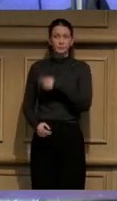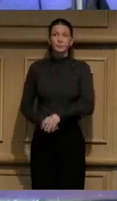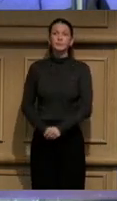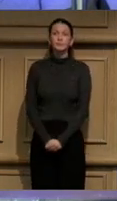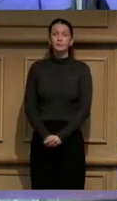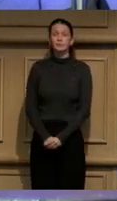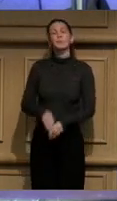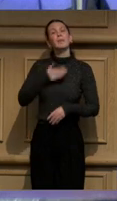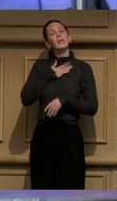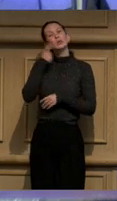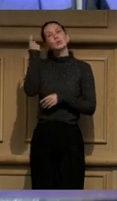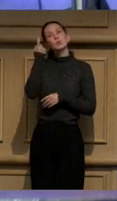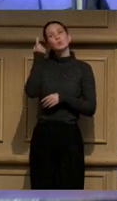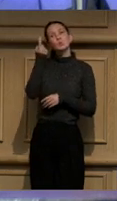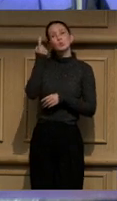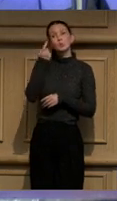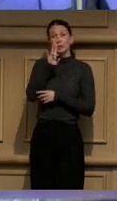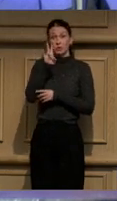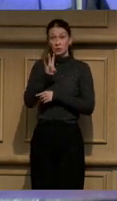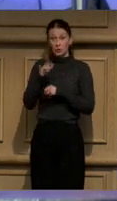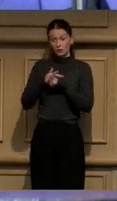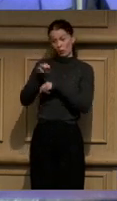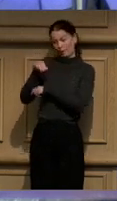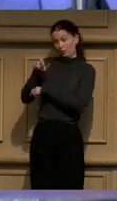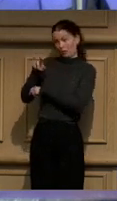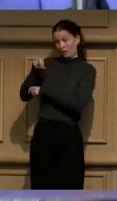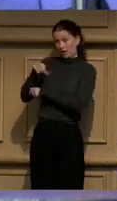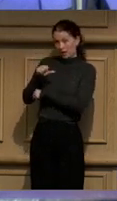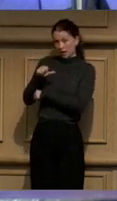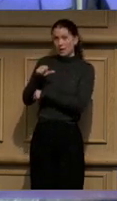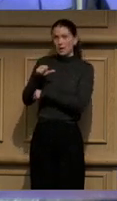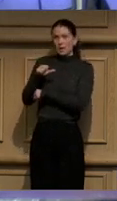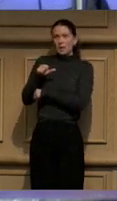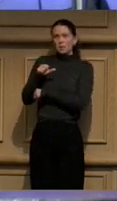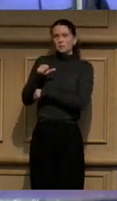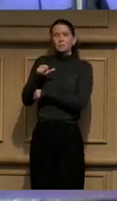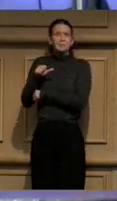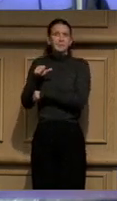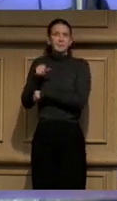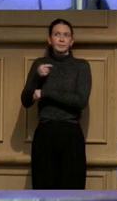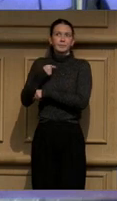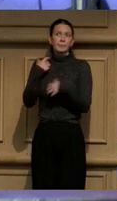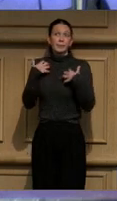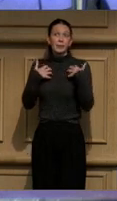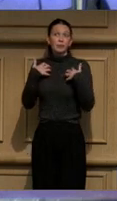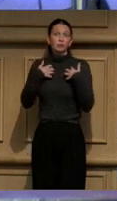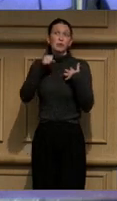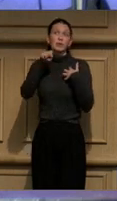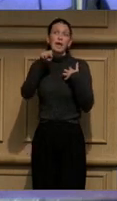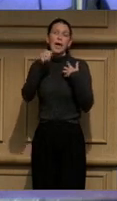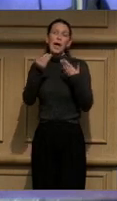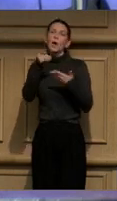I'm just wondering, it's a question for you, for Marina. I'm really interested in like how you feel